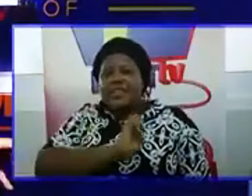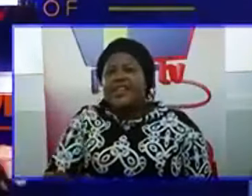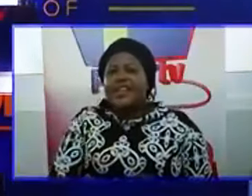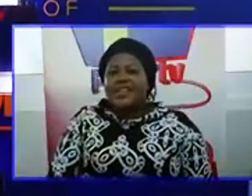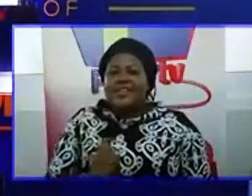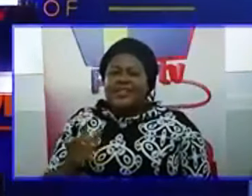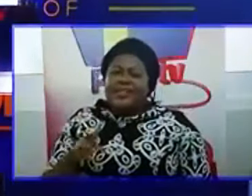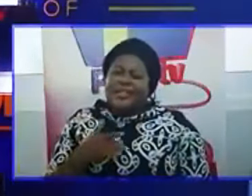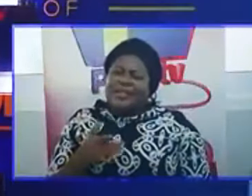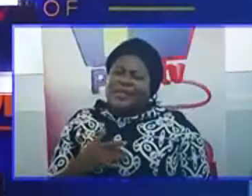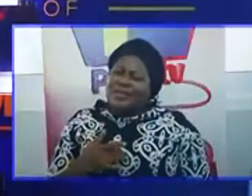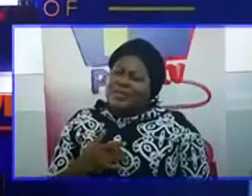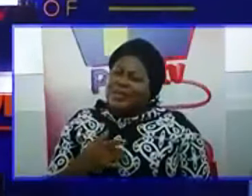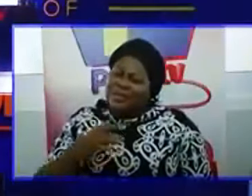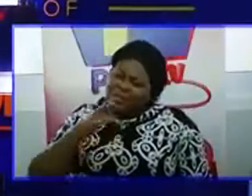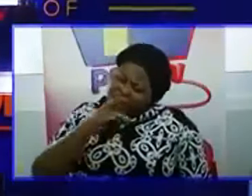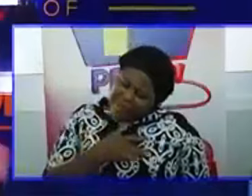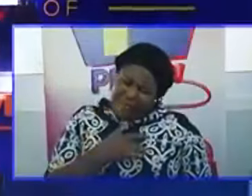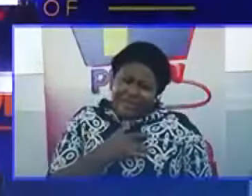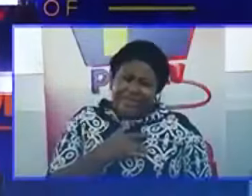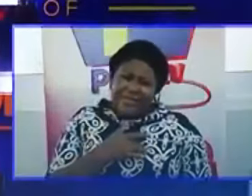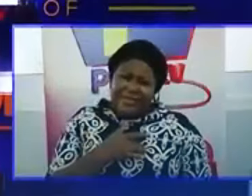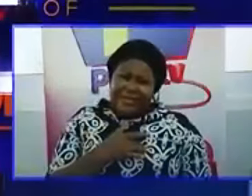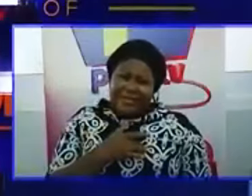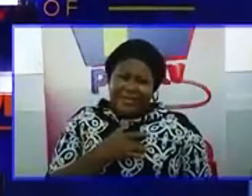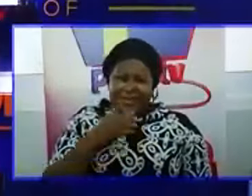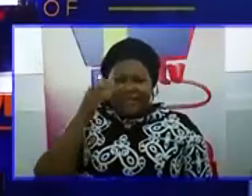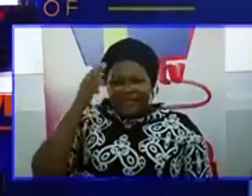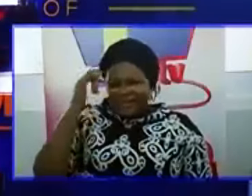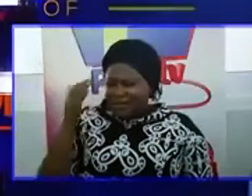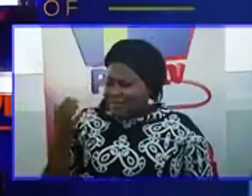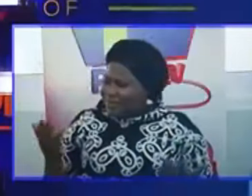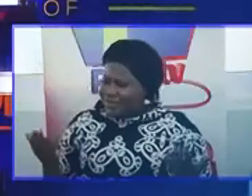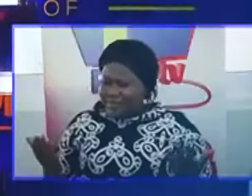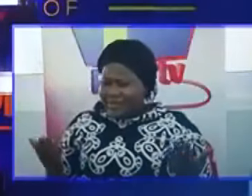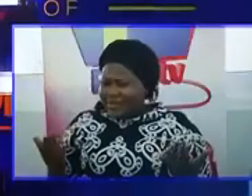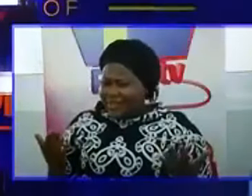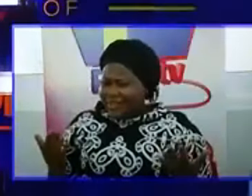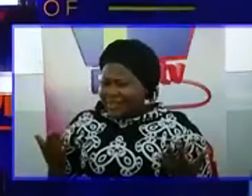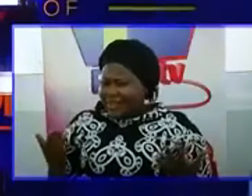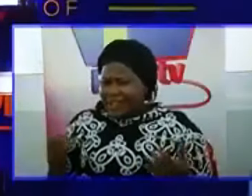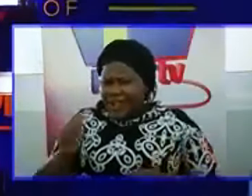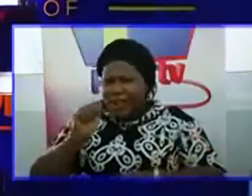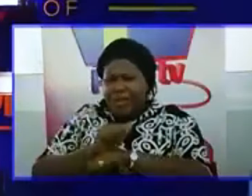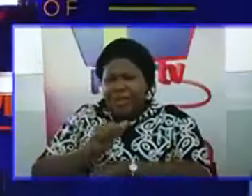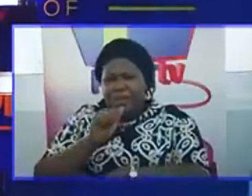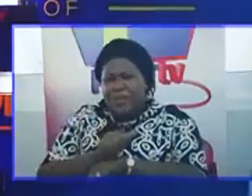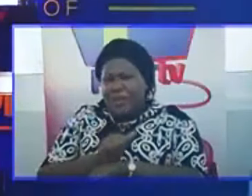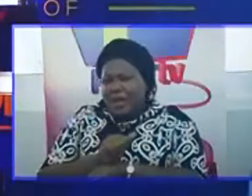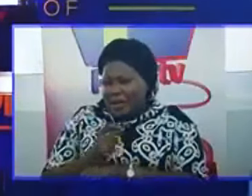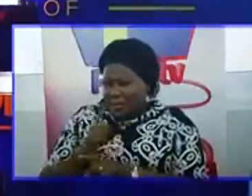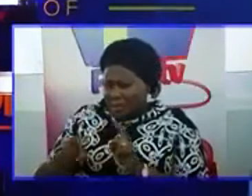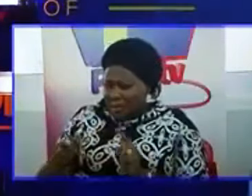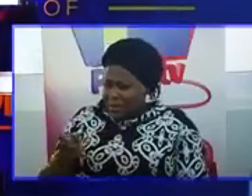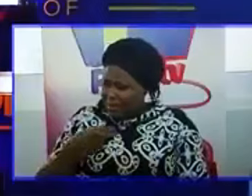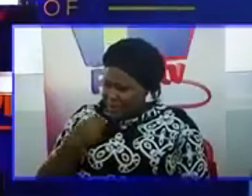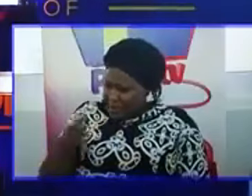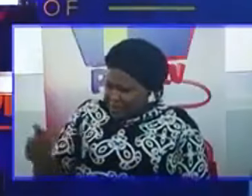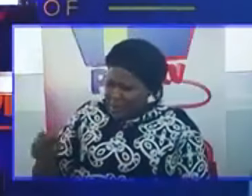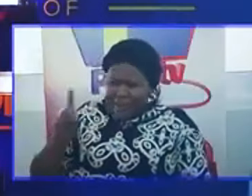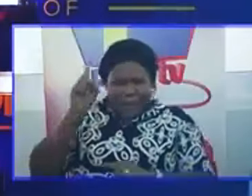Because I see that the condition in which he works, maybe I will not be able to do it.